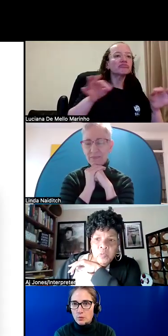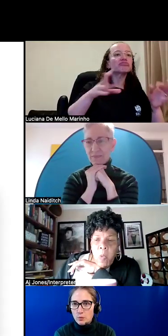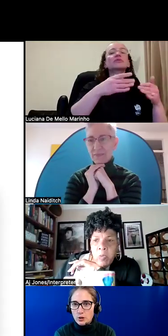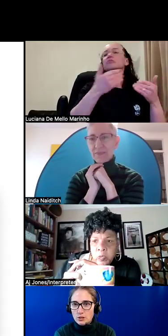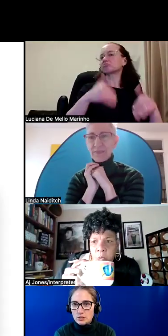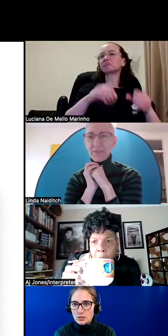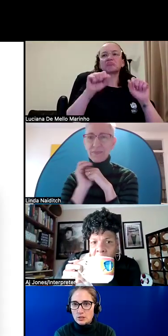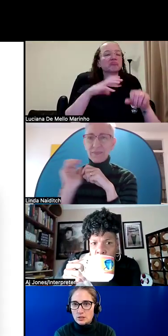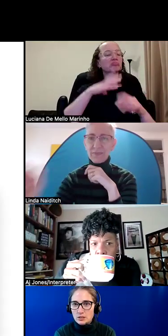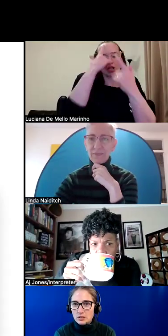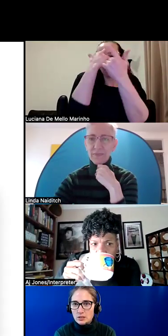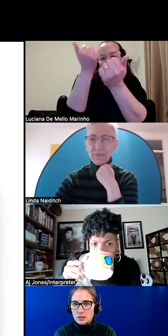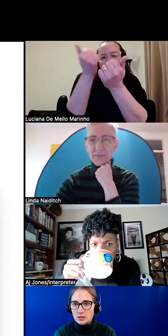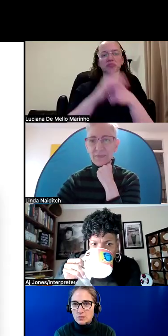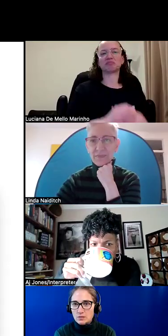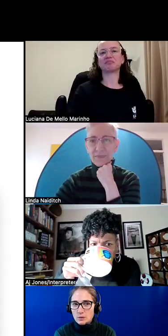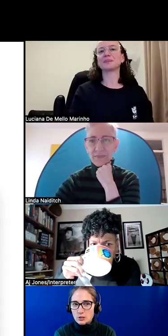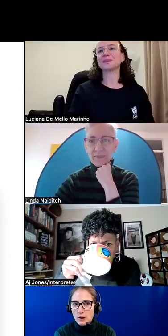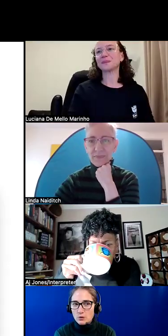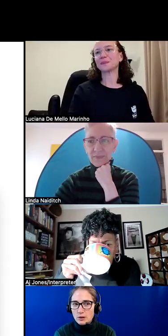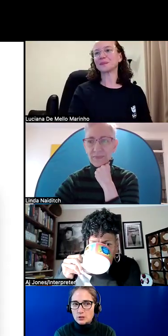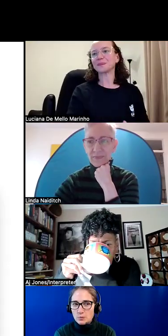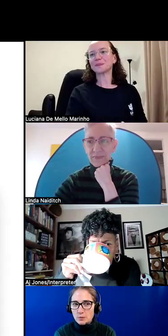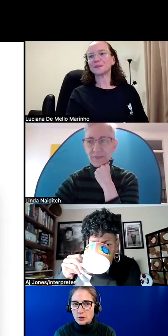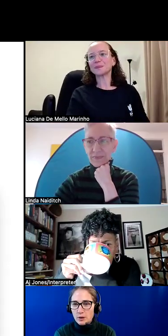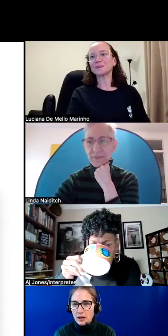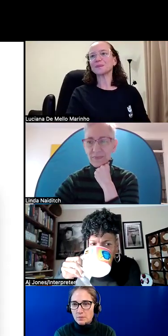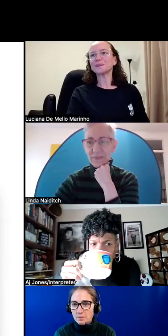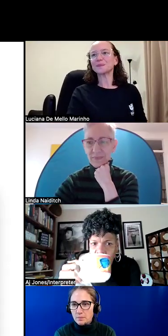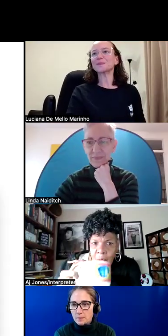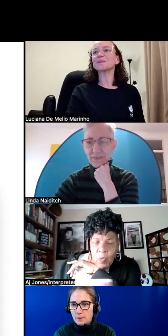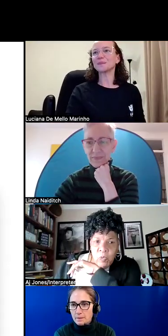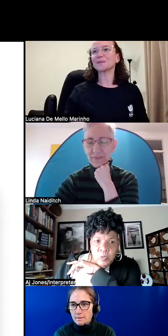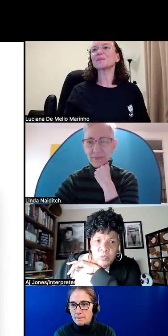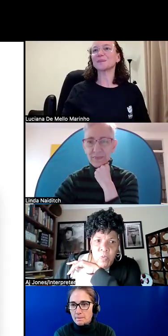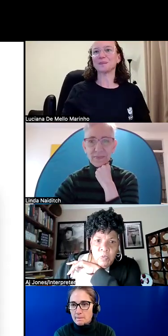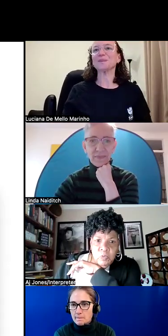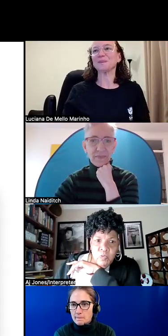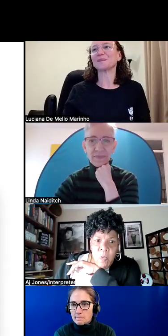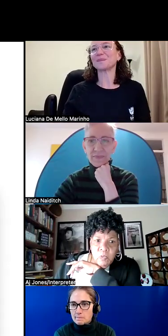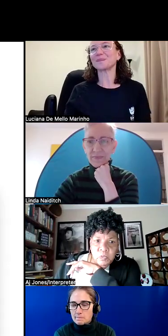some of the words. It's up to you how you want to interpret it, but go right ahead.